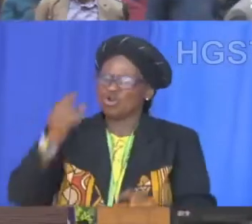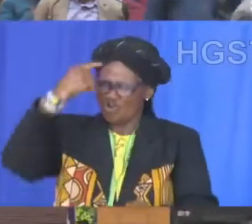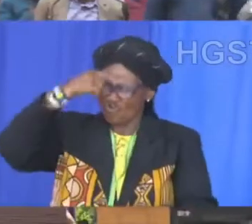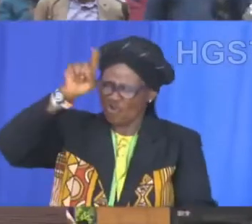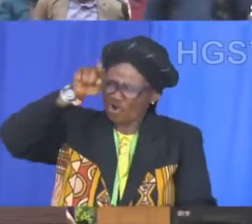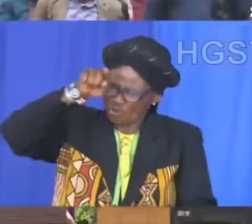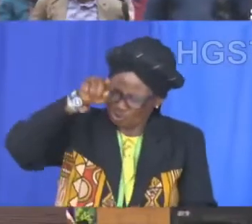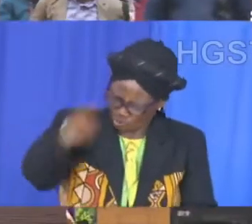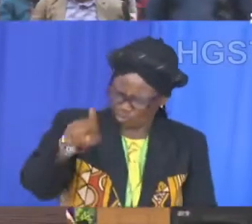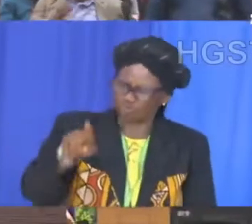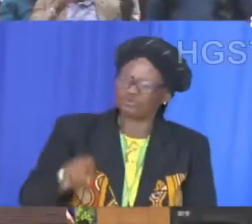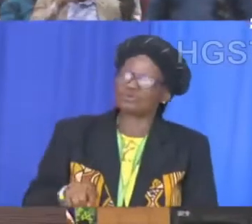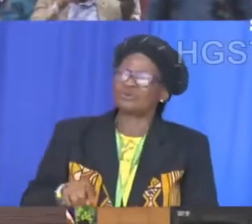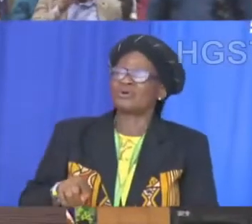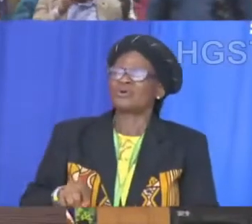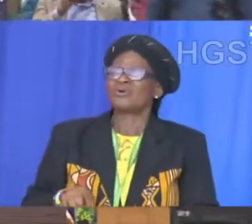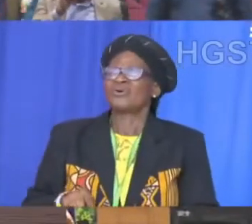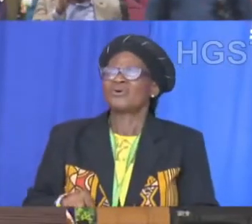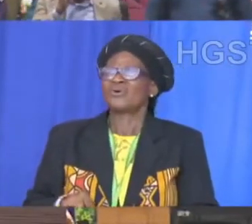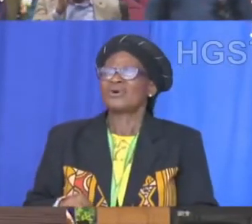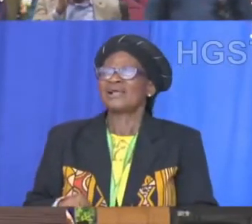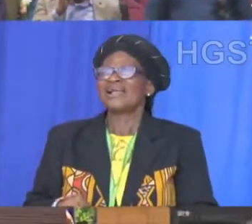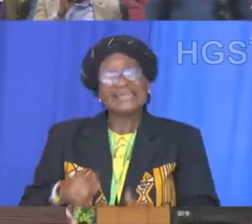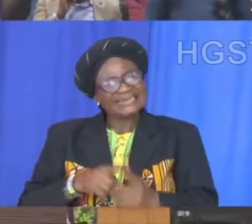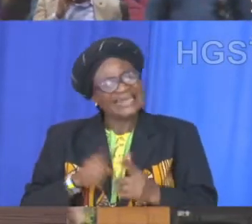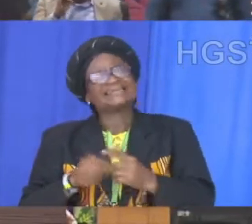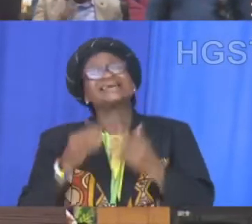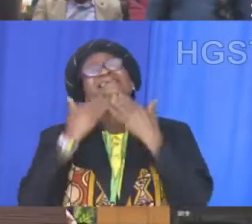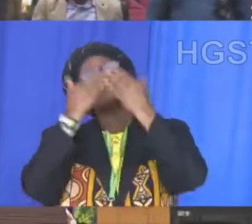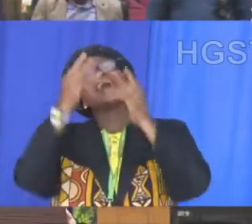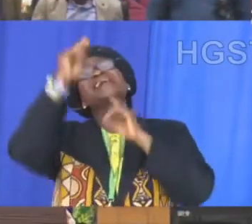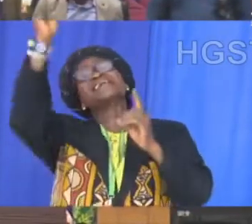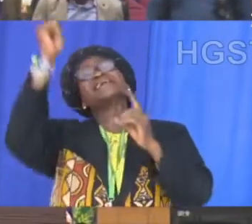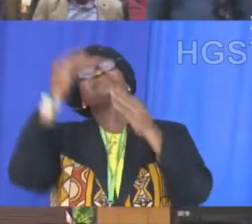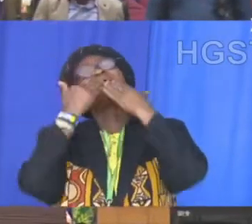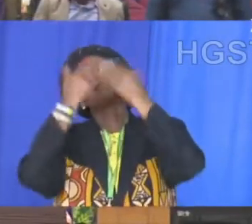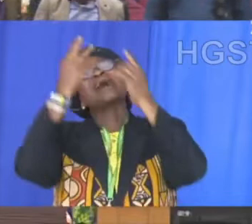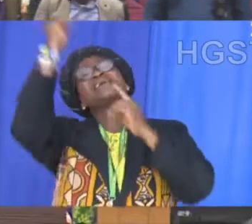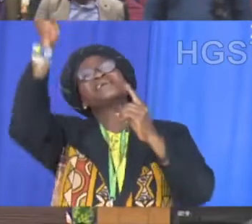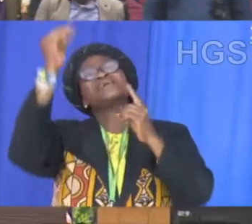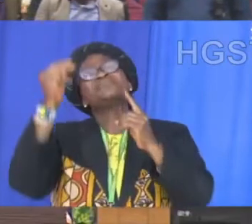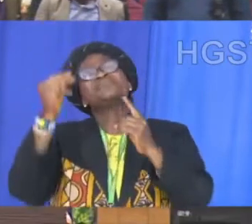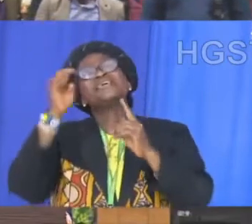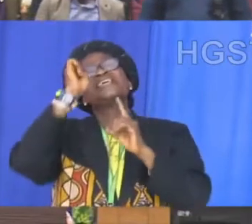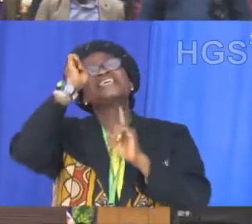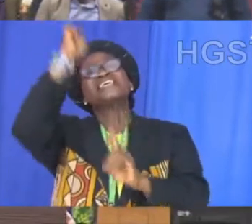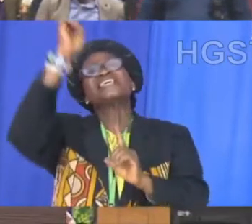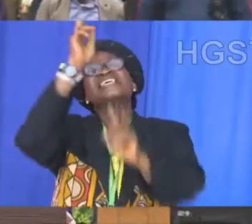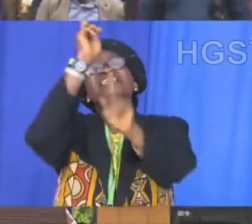Is he getting something to eat? When you want to eat?